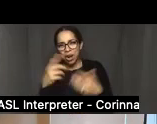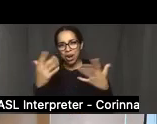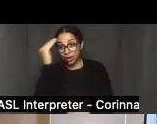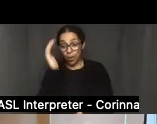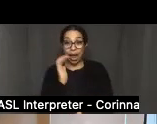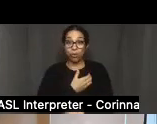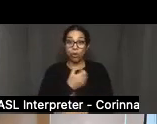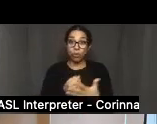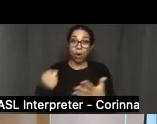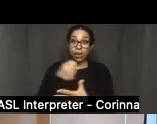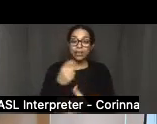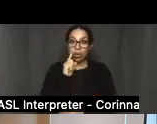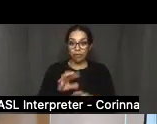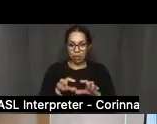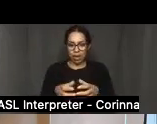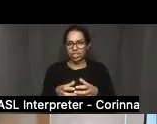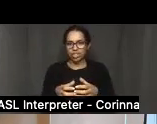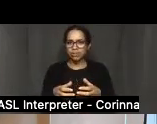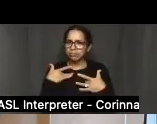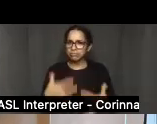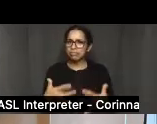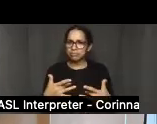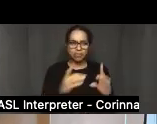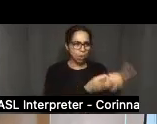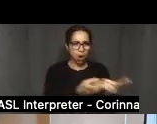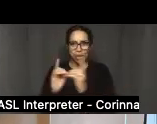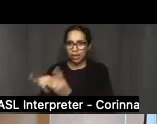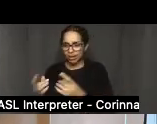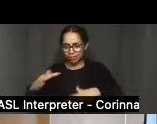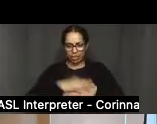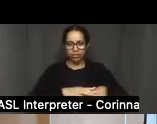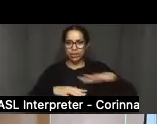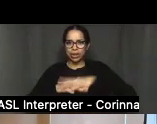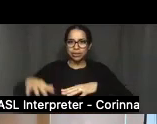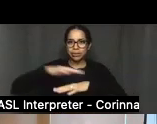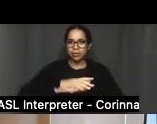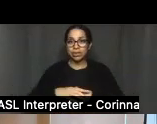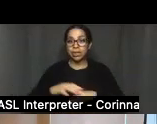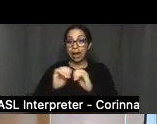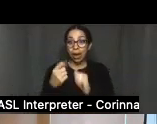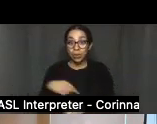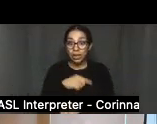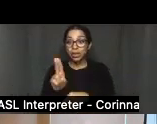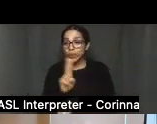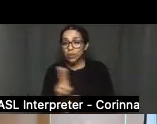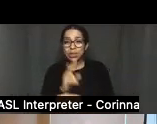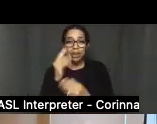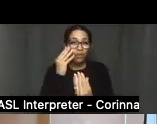and overlay with one another, and how we work to use information, data